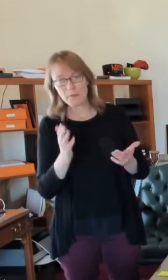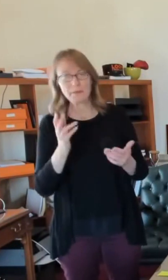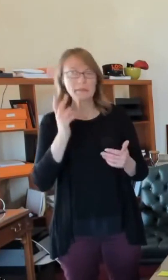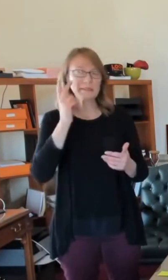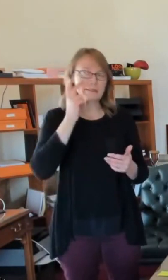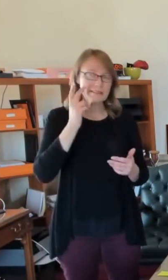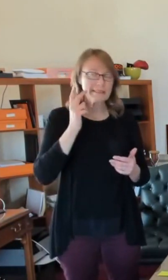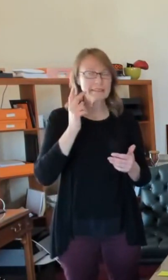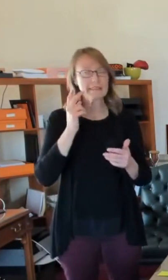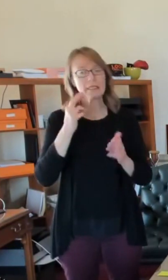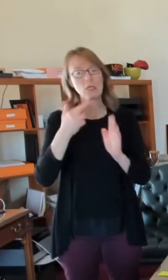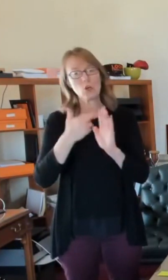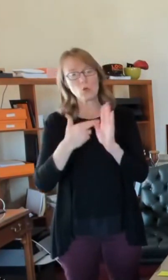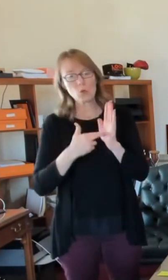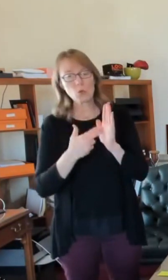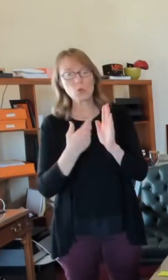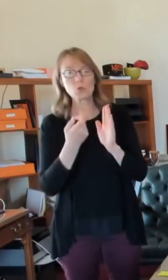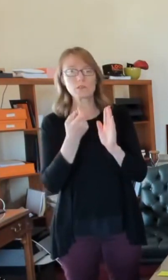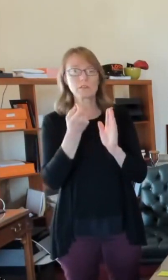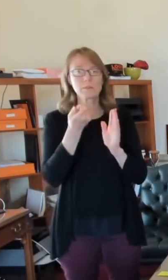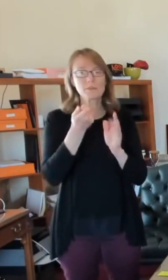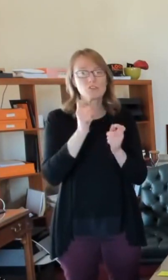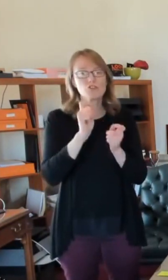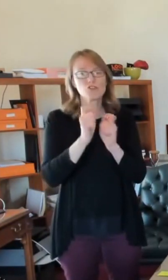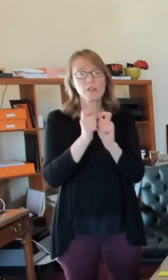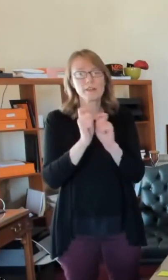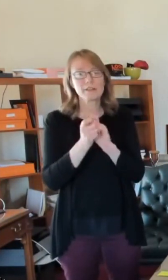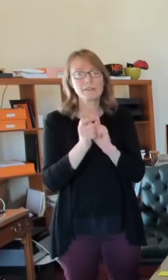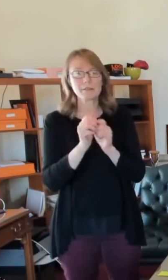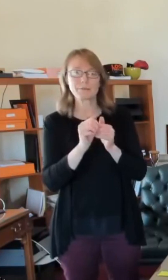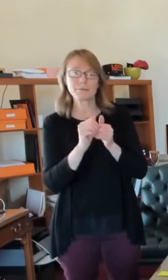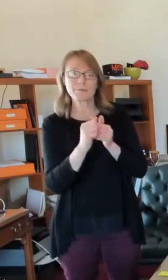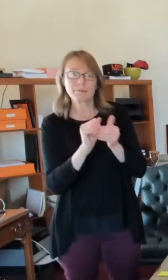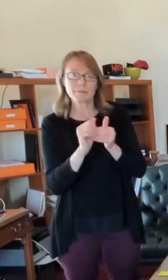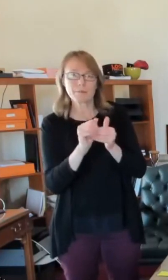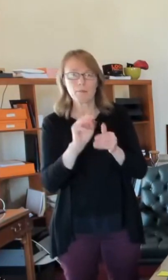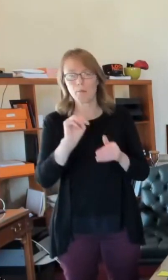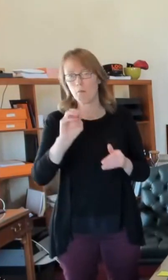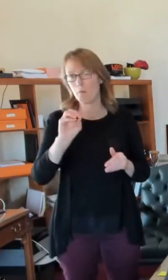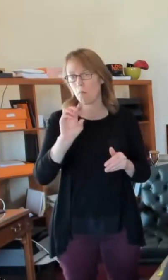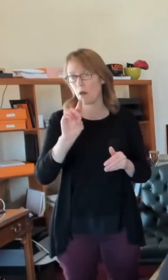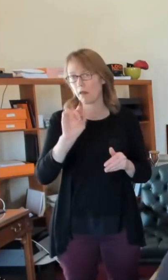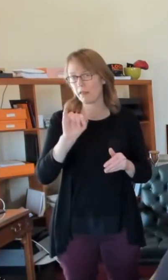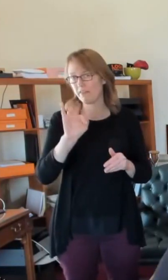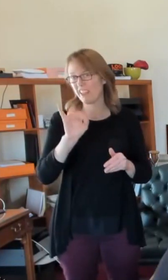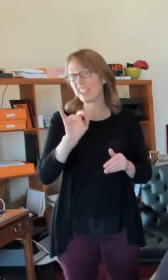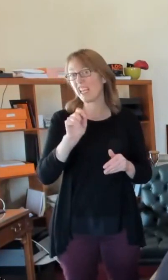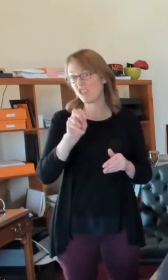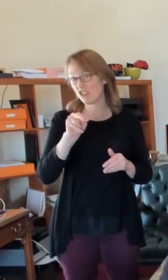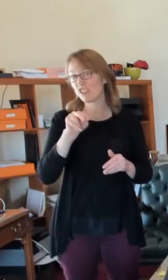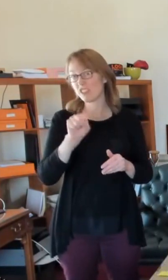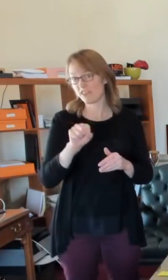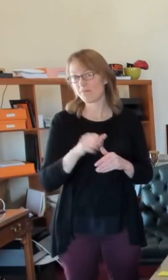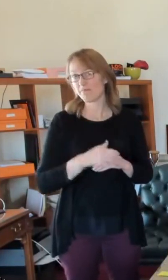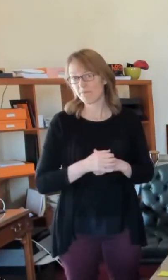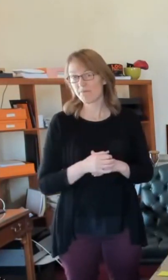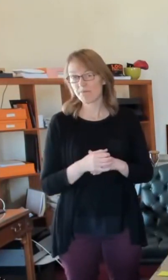modifications, not a complete lifting, but some modifications of some of the restrictions. We certainly want to do